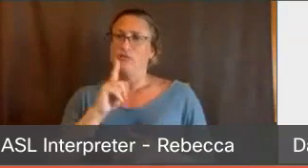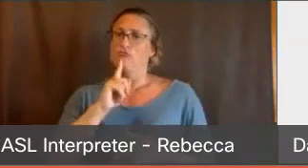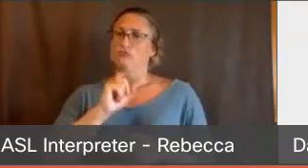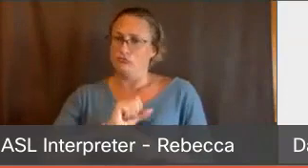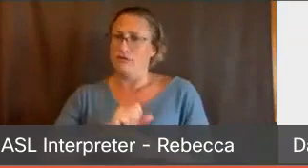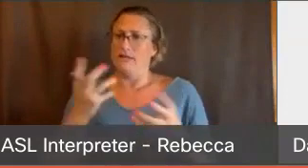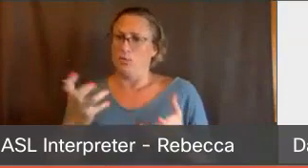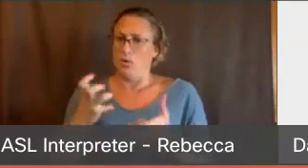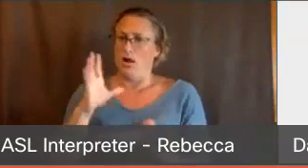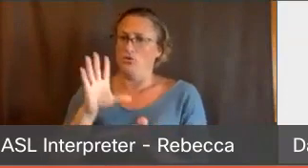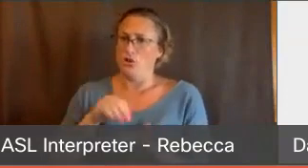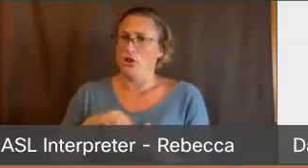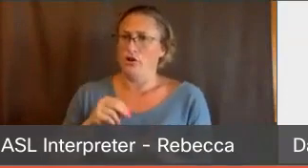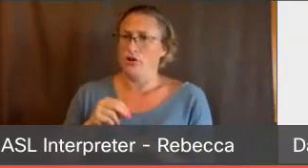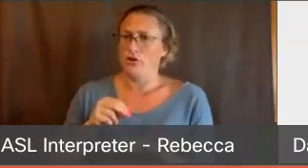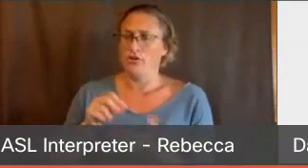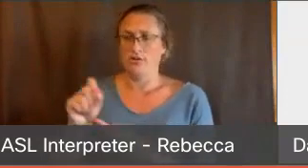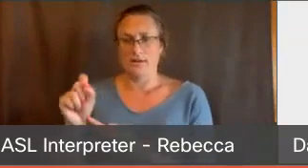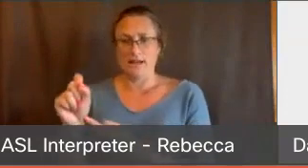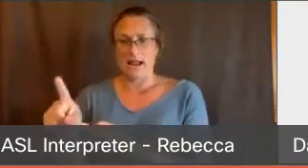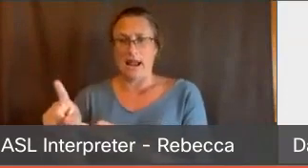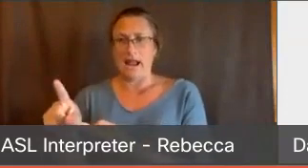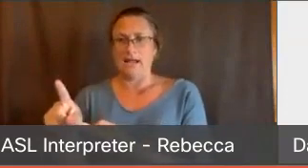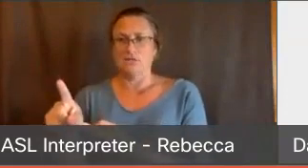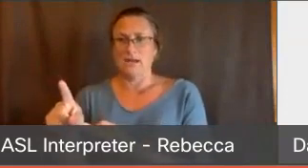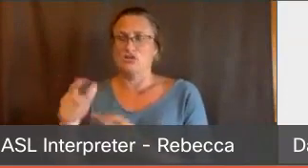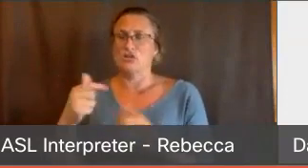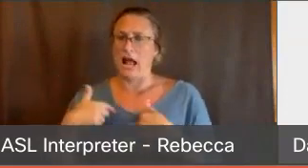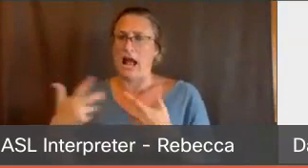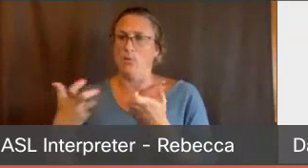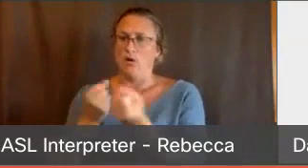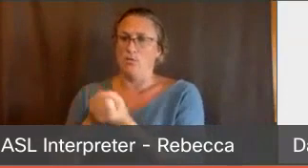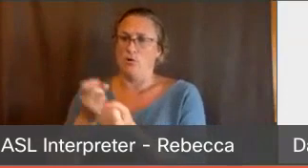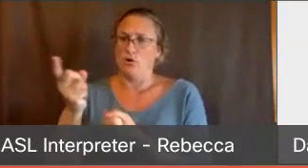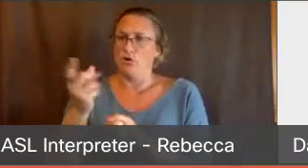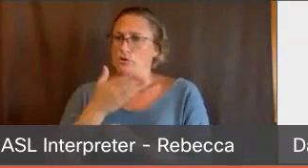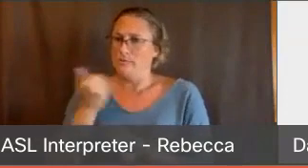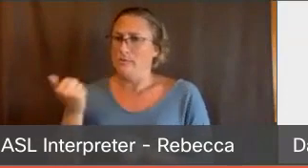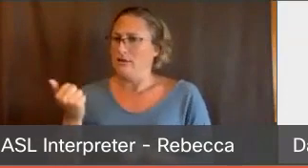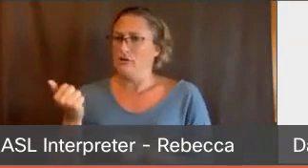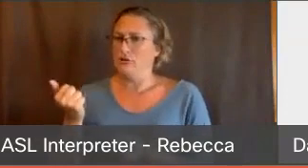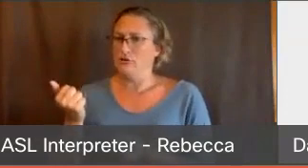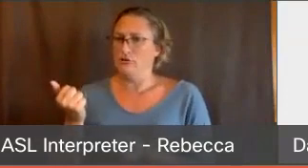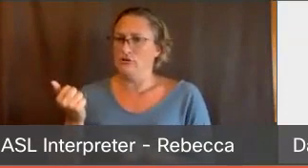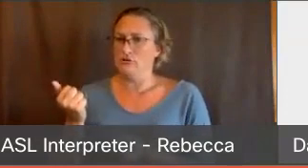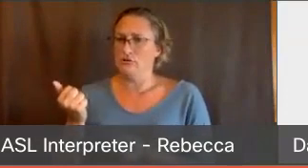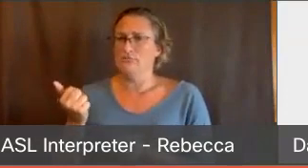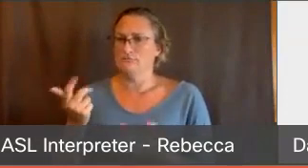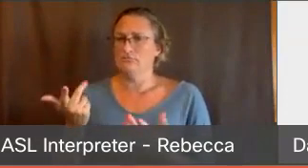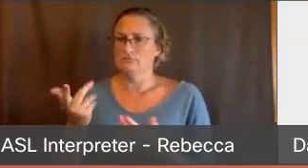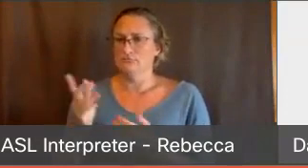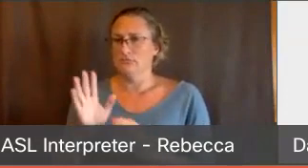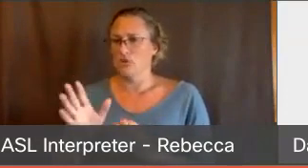and authenticity, asking questions to be a better support to someone, I think will never yield a bad result.